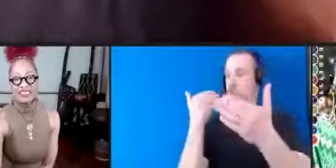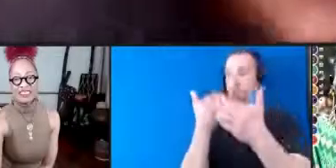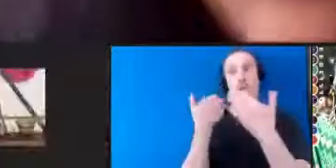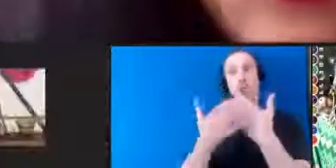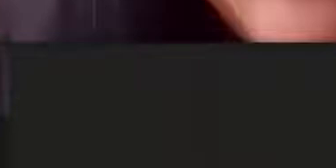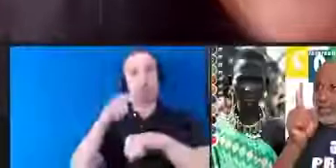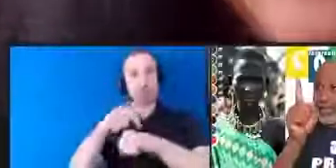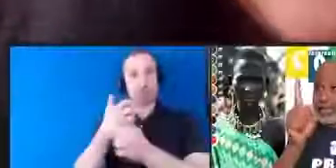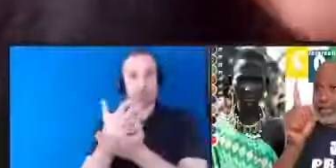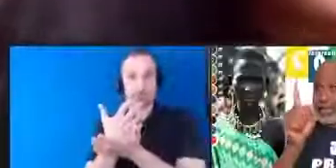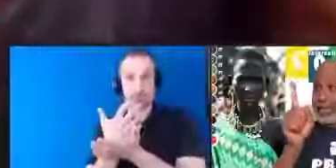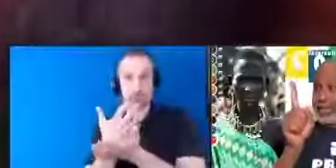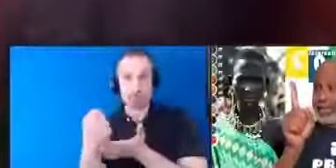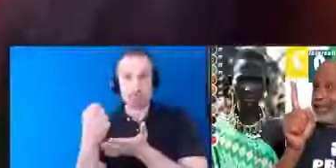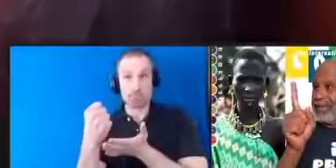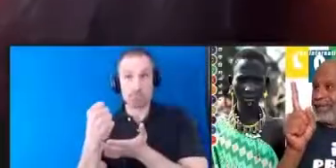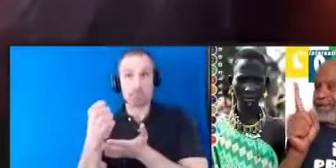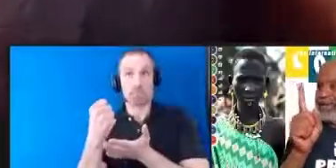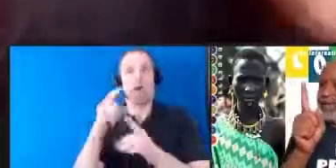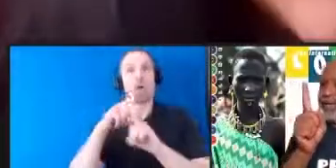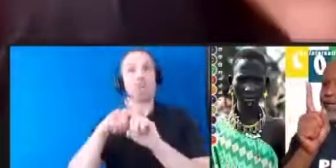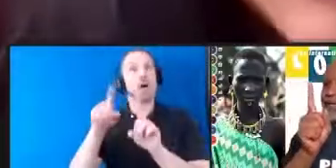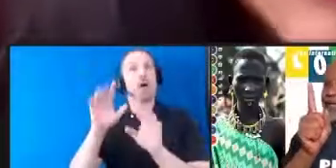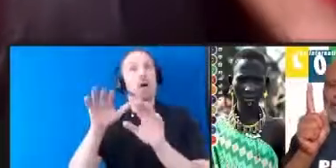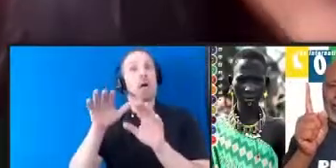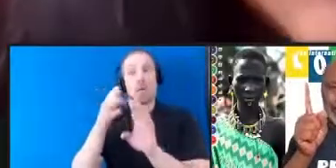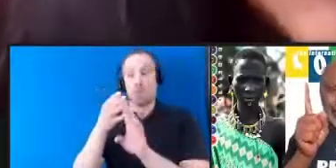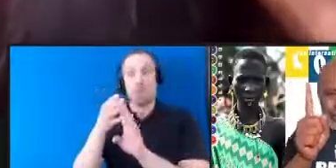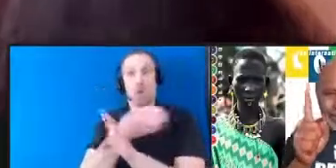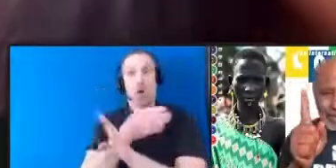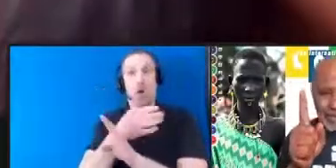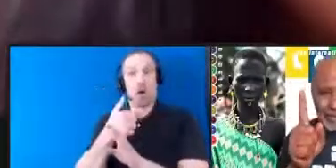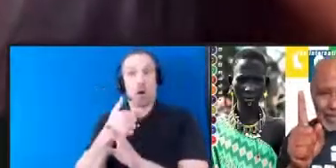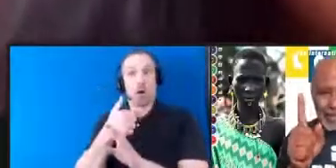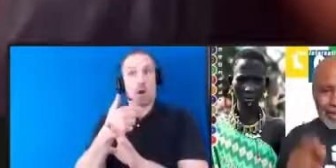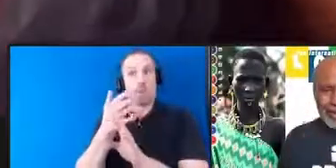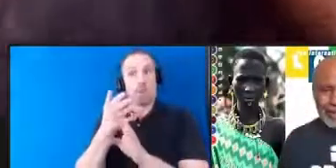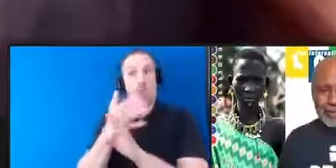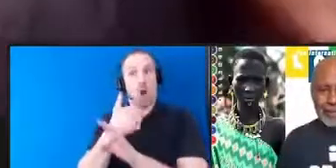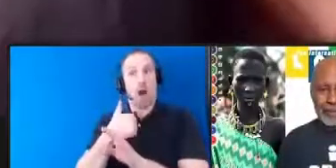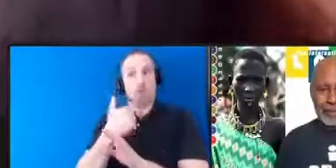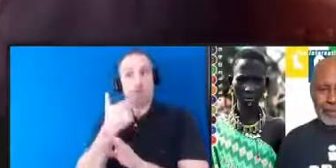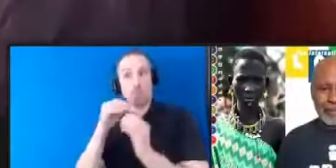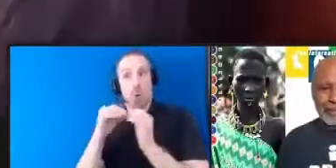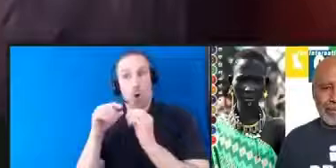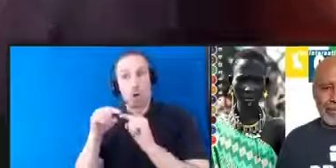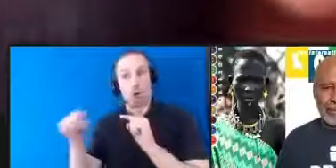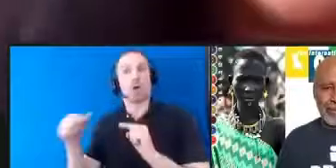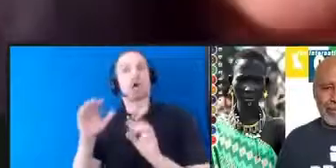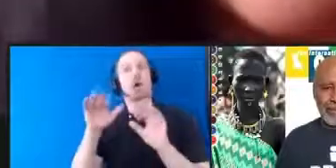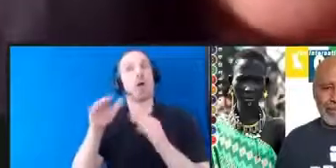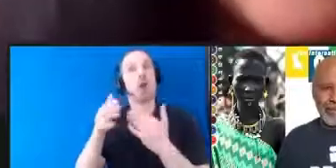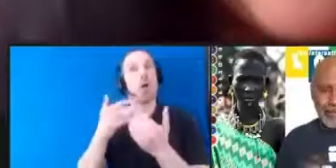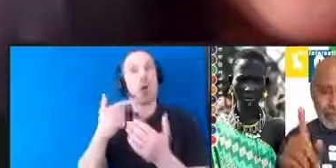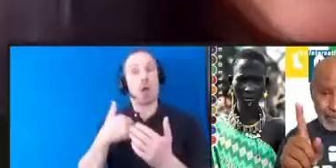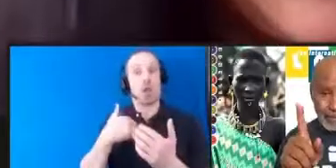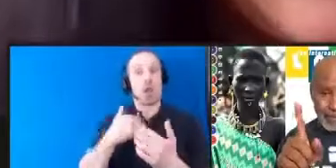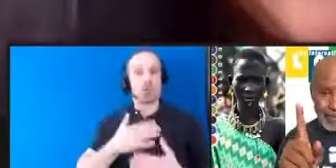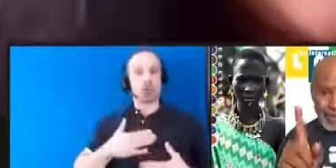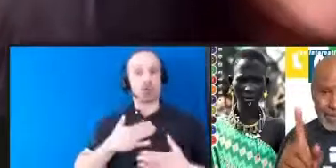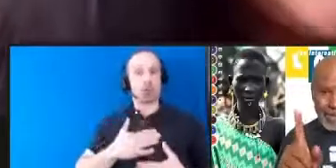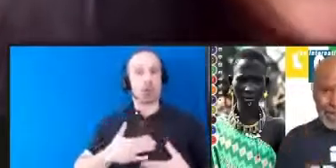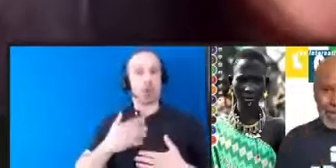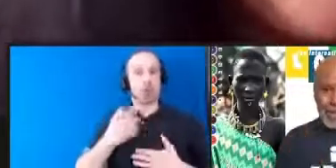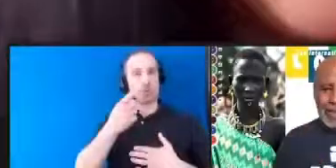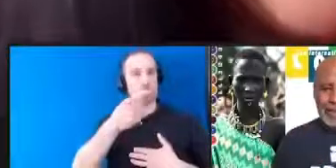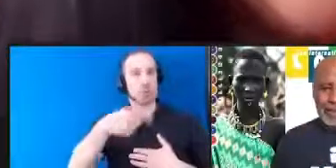Before we move forward, I did want to acknowledge that we appreciate all comments and concerns that are shared.